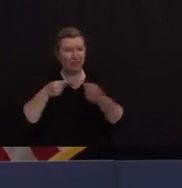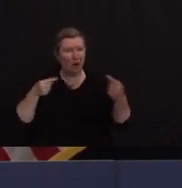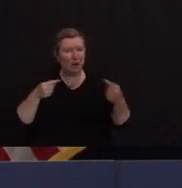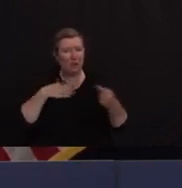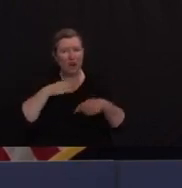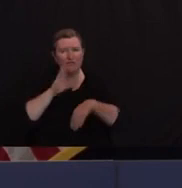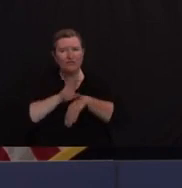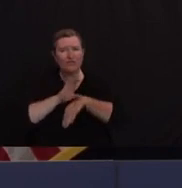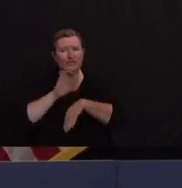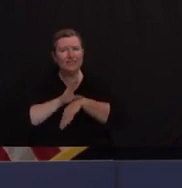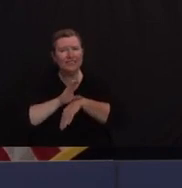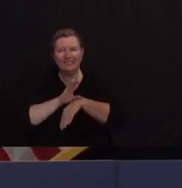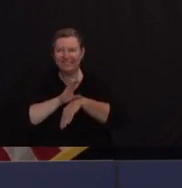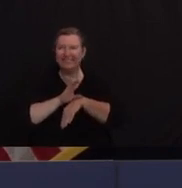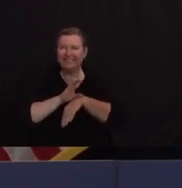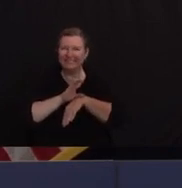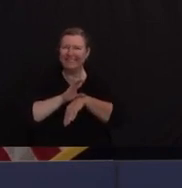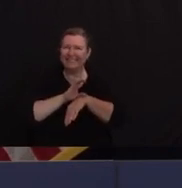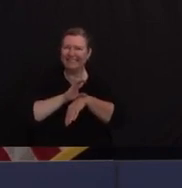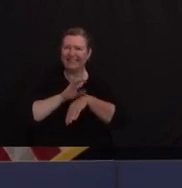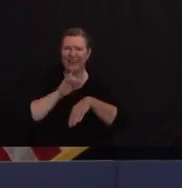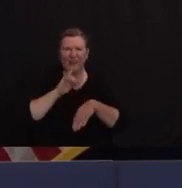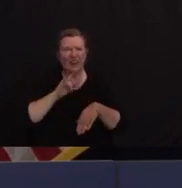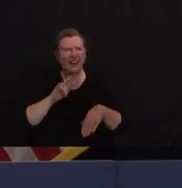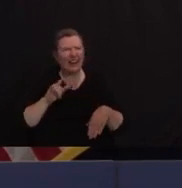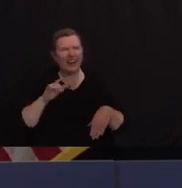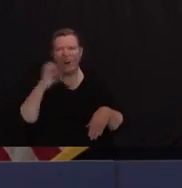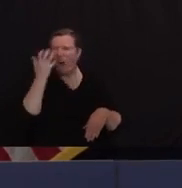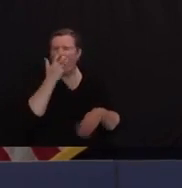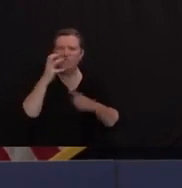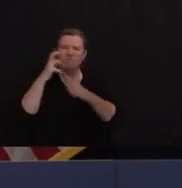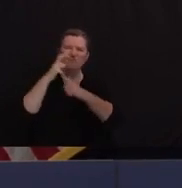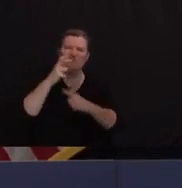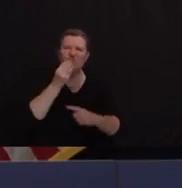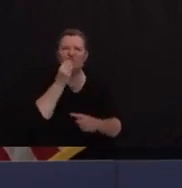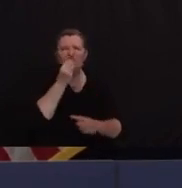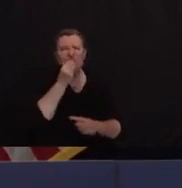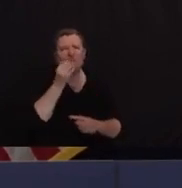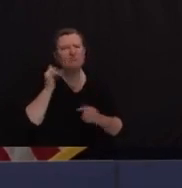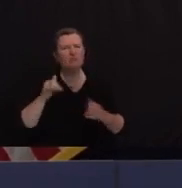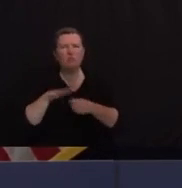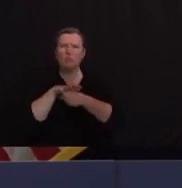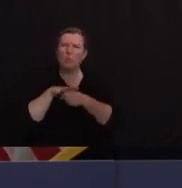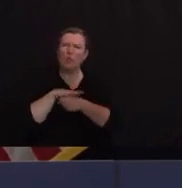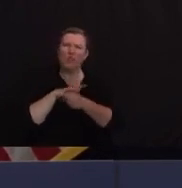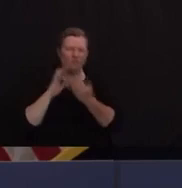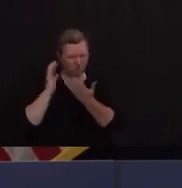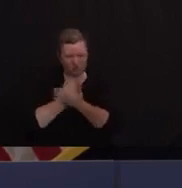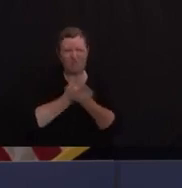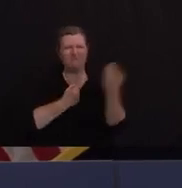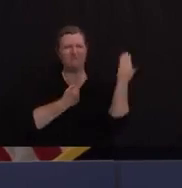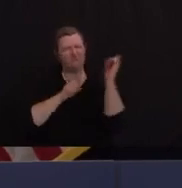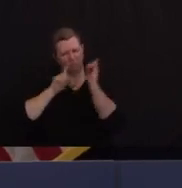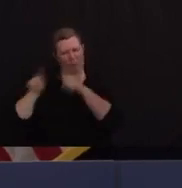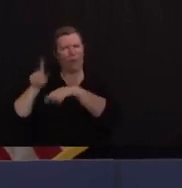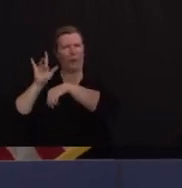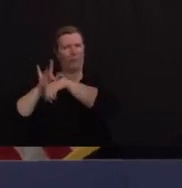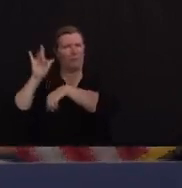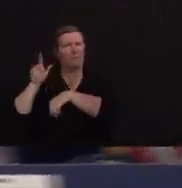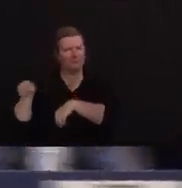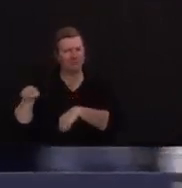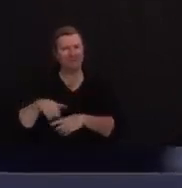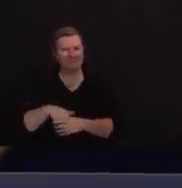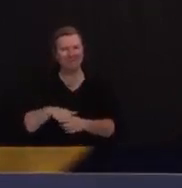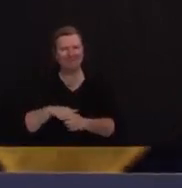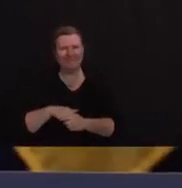the service is awesome. So if anybody finds himself up on Main Street in Hackettstown, I would certainly go by there. Great spot. Thanks, Gov. Let's